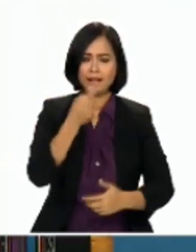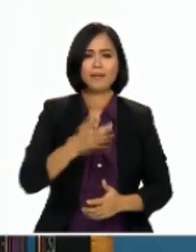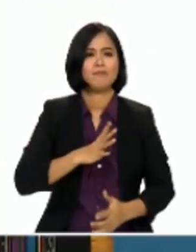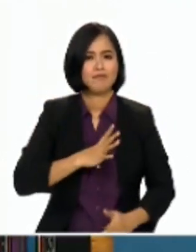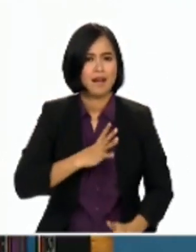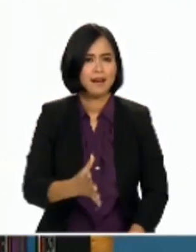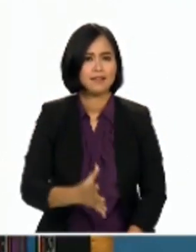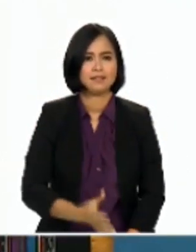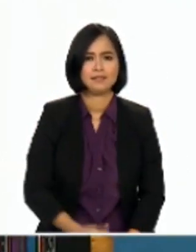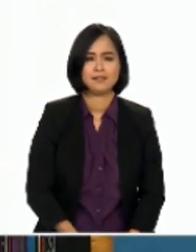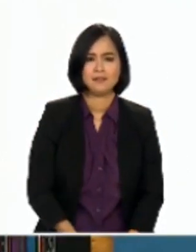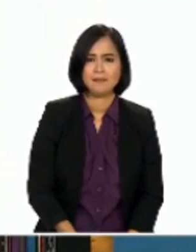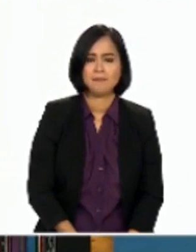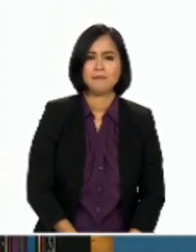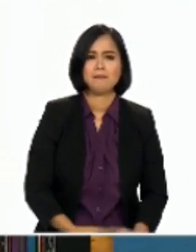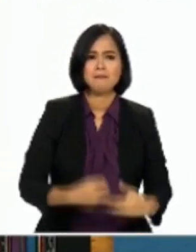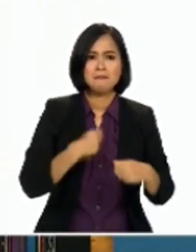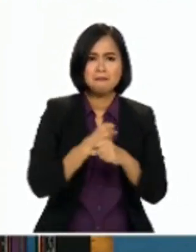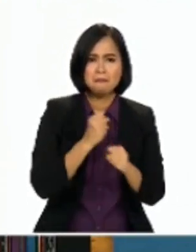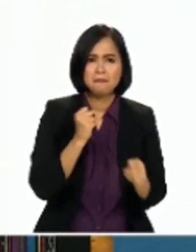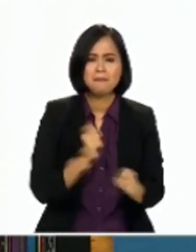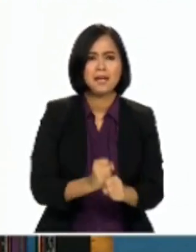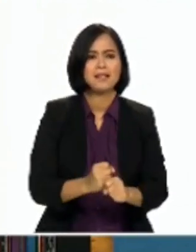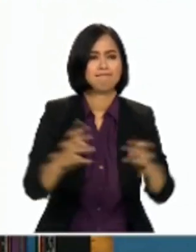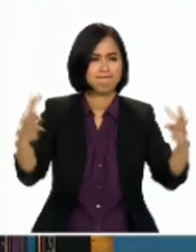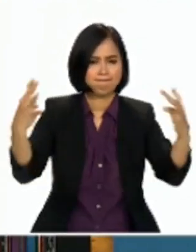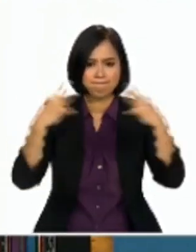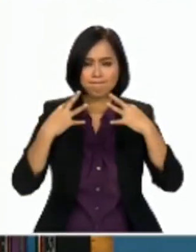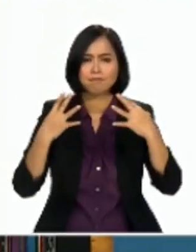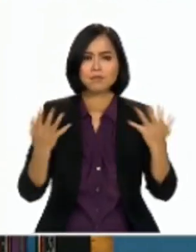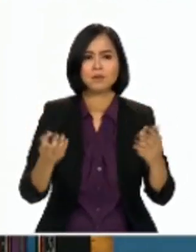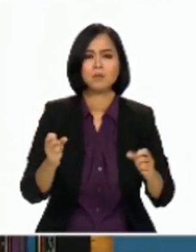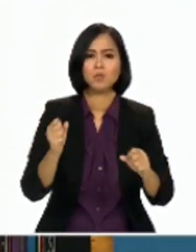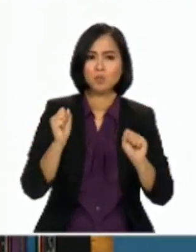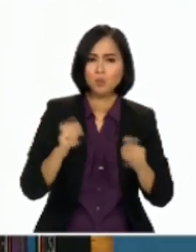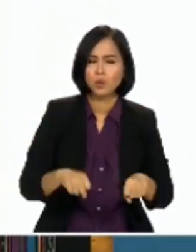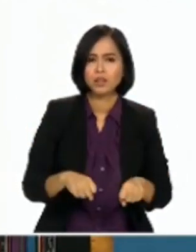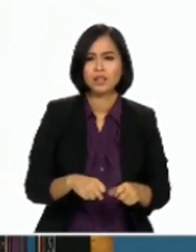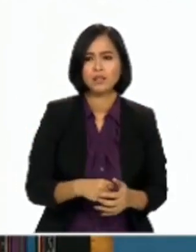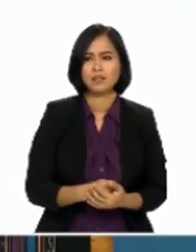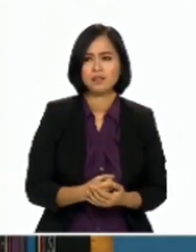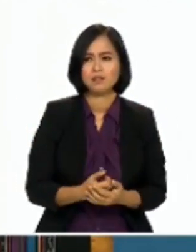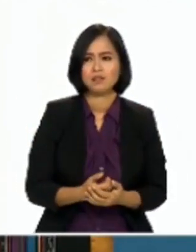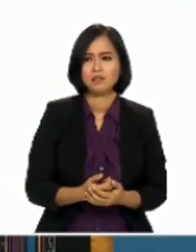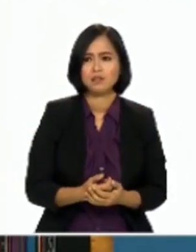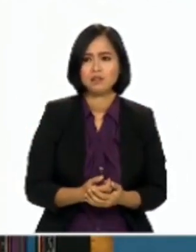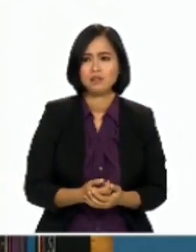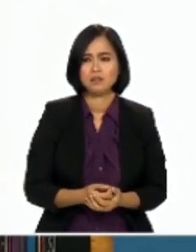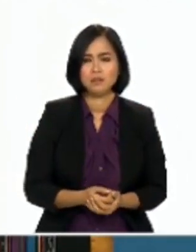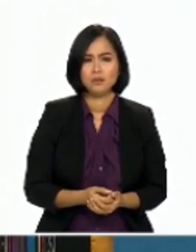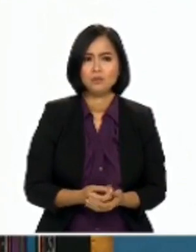opisina. Make a scene. Sampalin mo yung ina na yan.